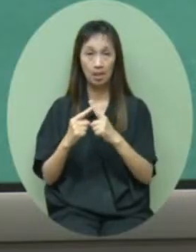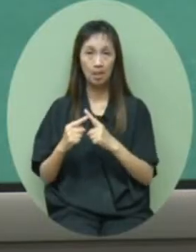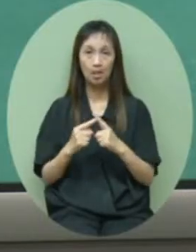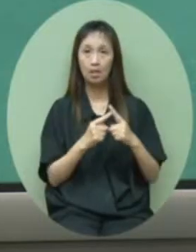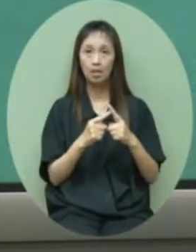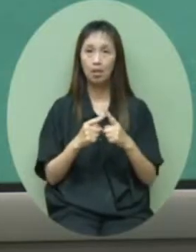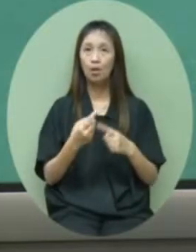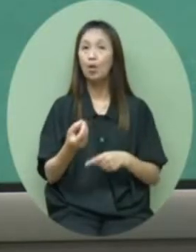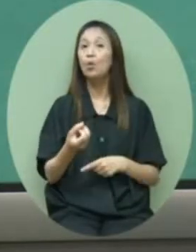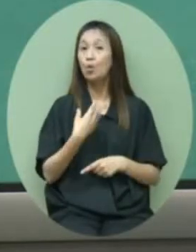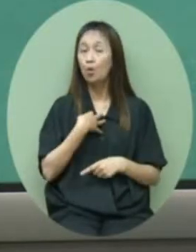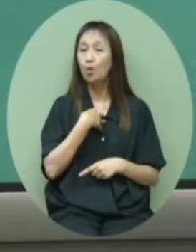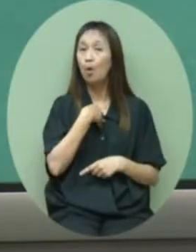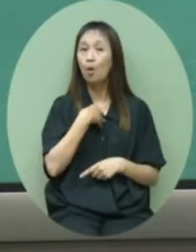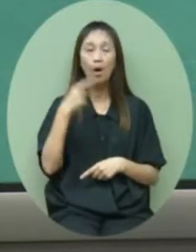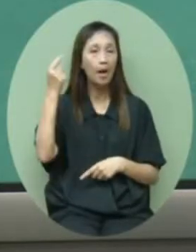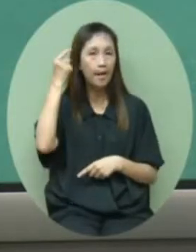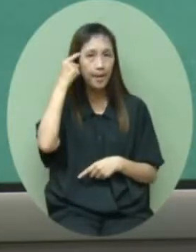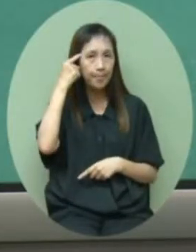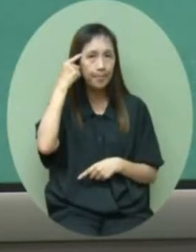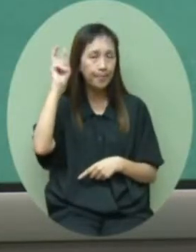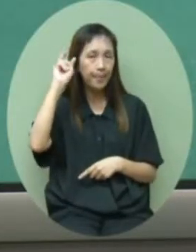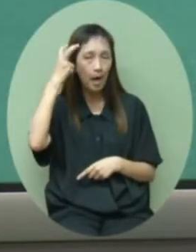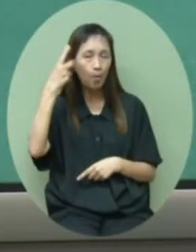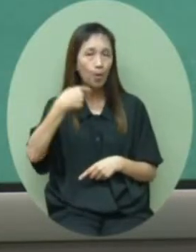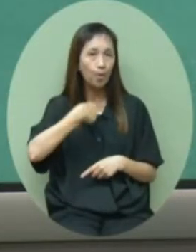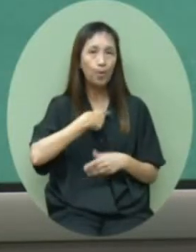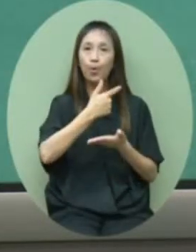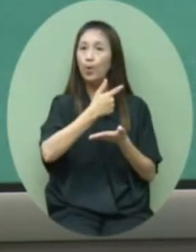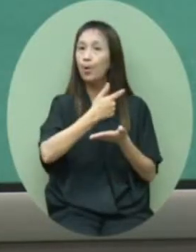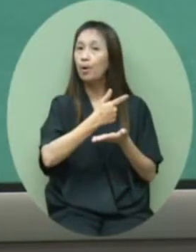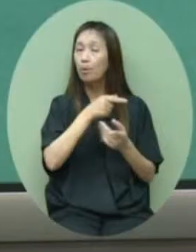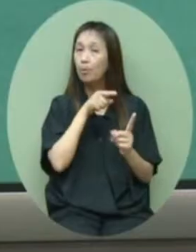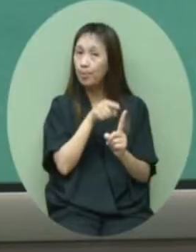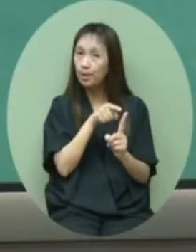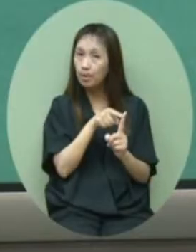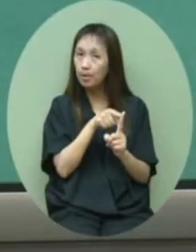different sectors. So I want to hear views